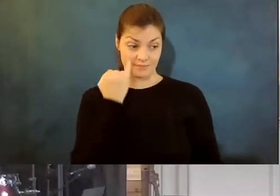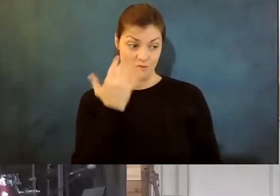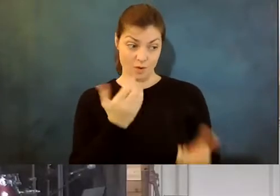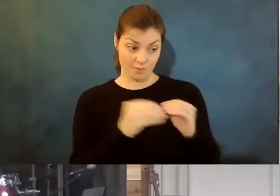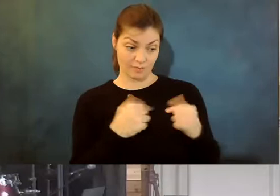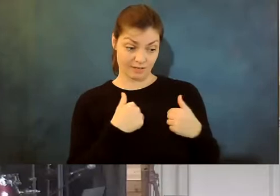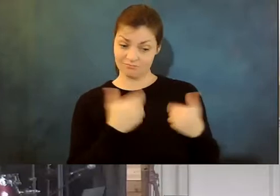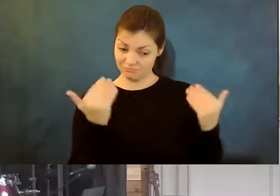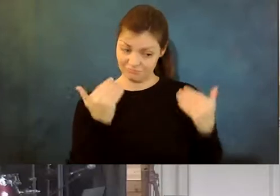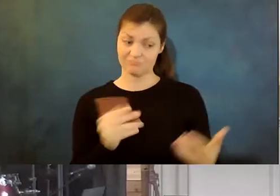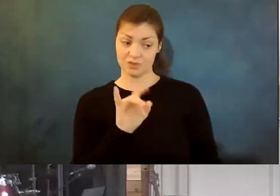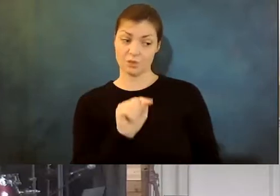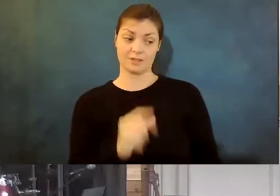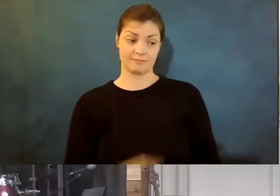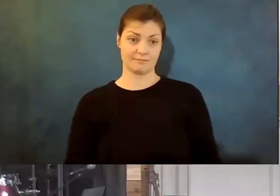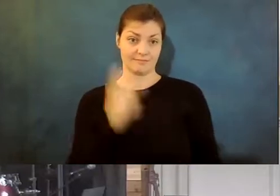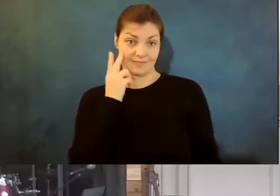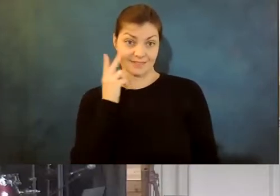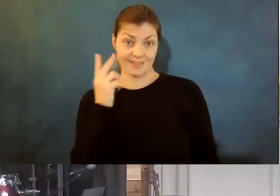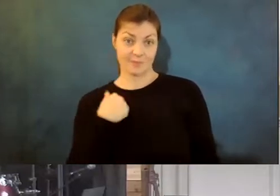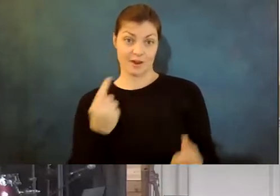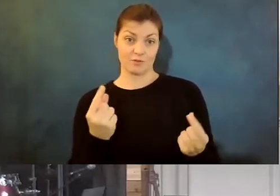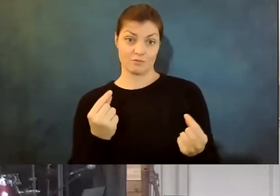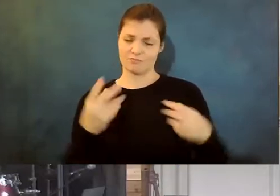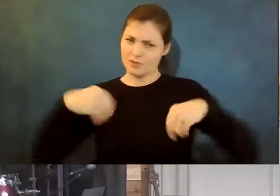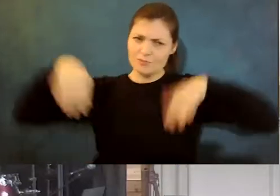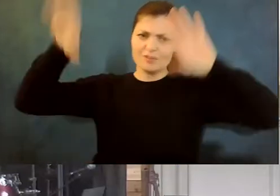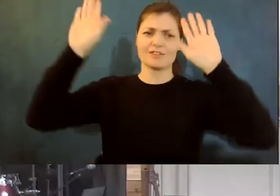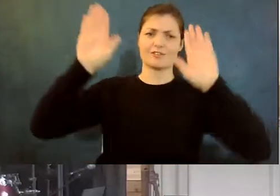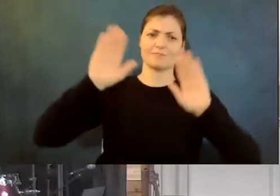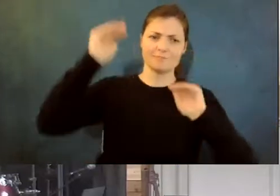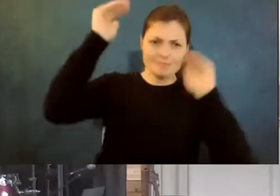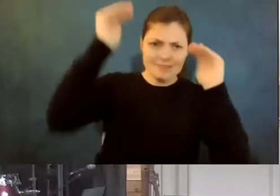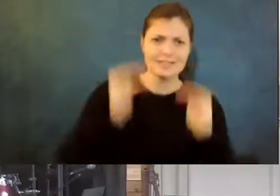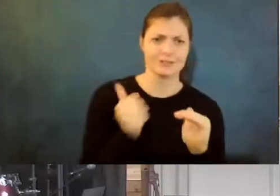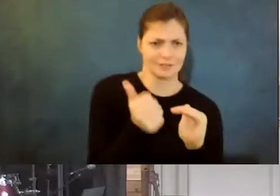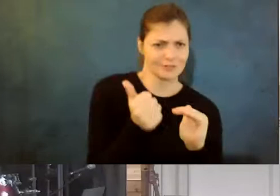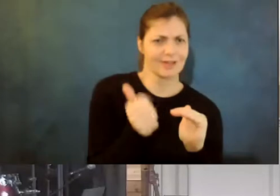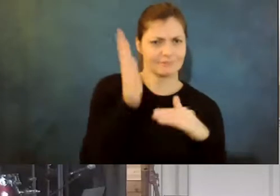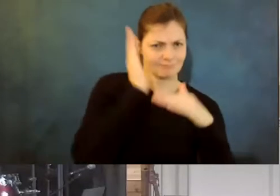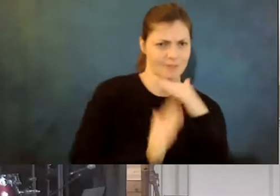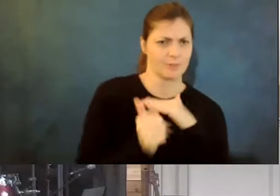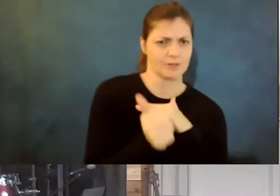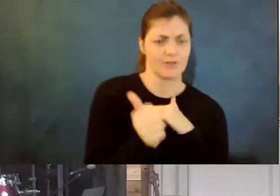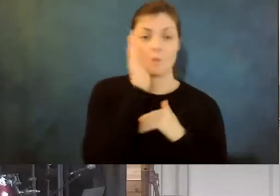it. See what I'll do. Surrender. Decrease, Matt, and I'll give you more of